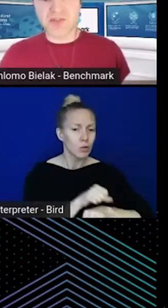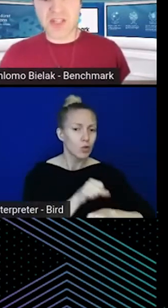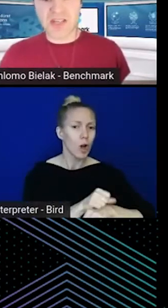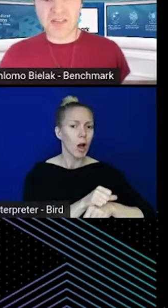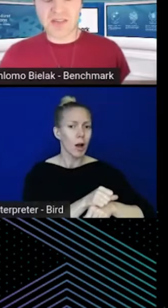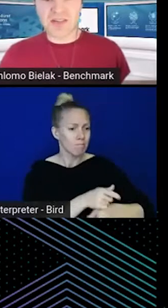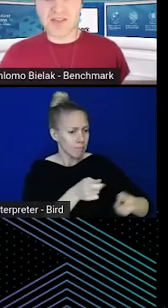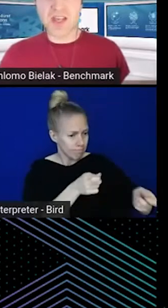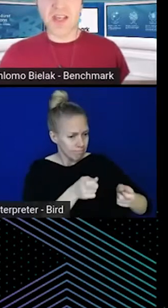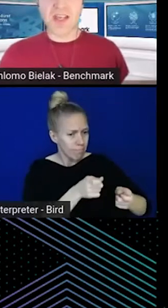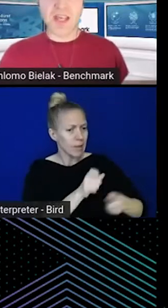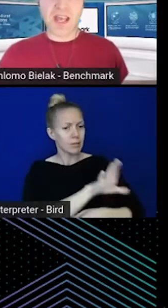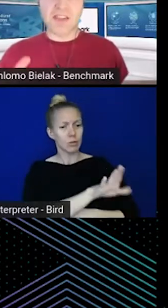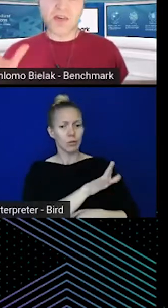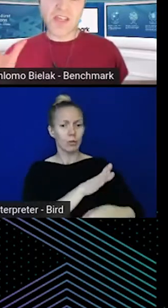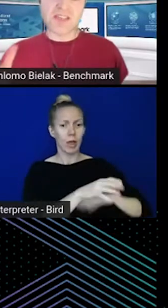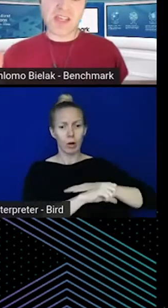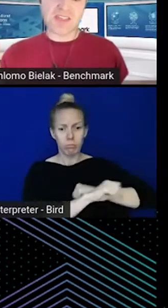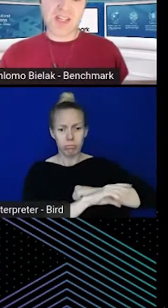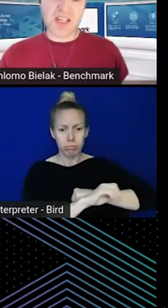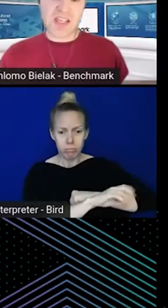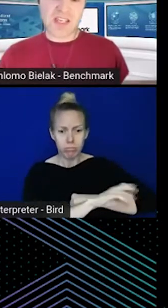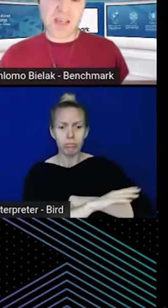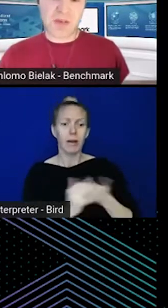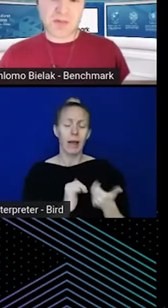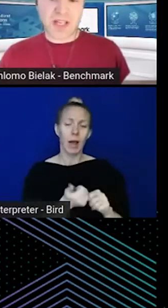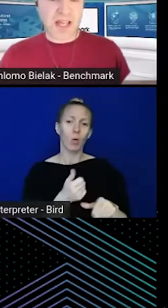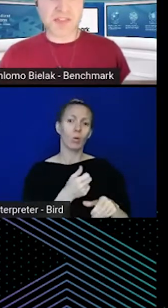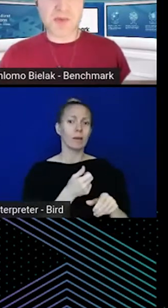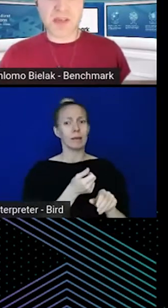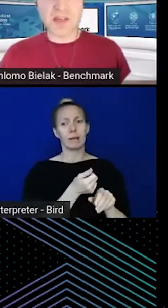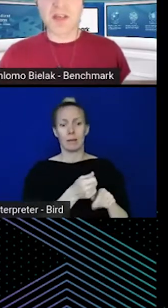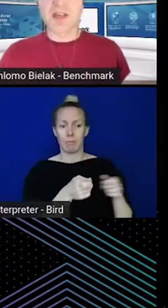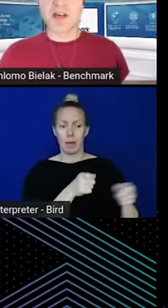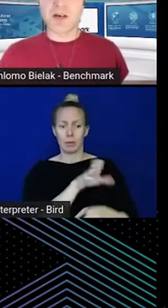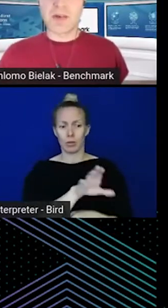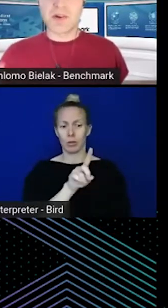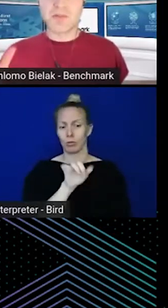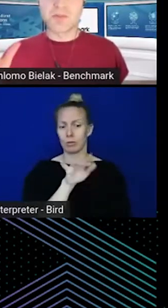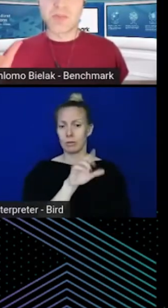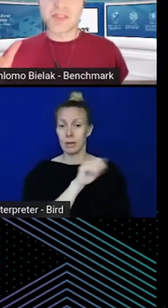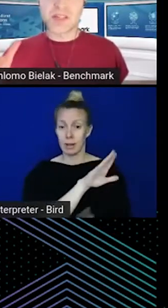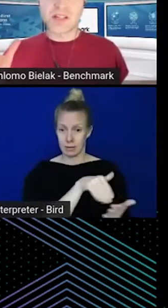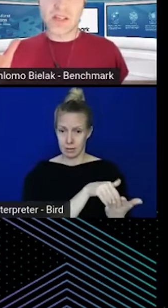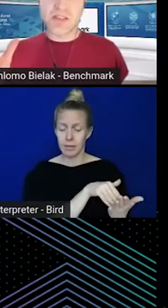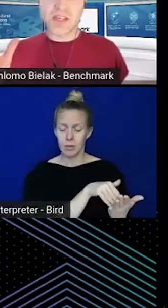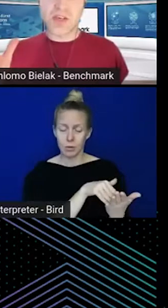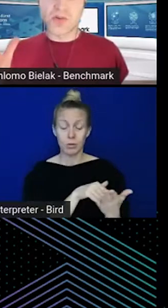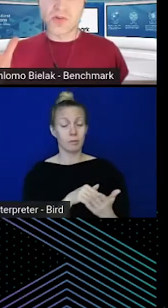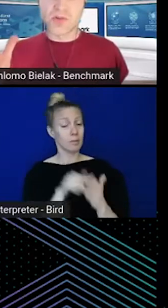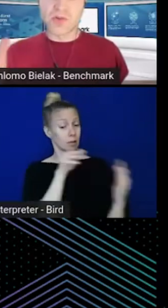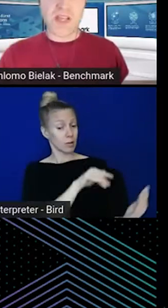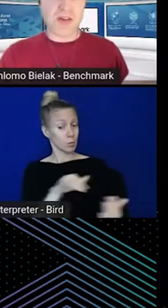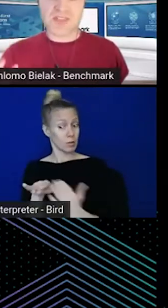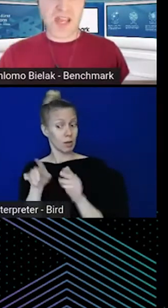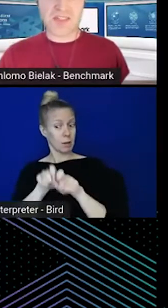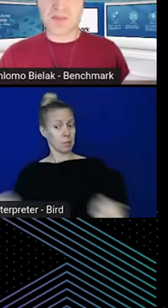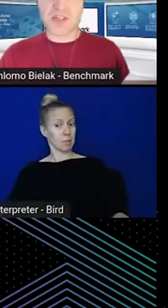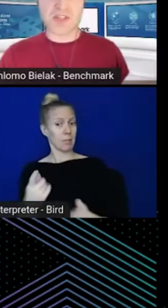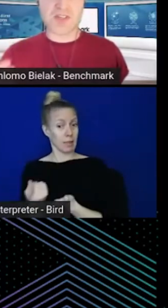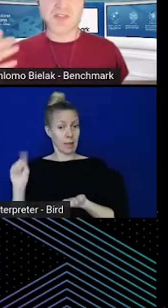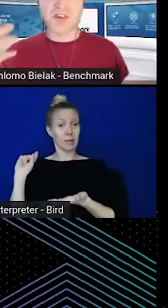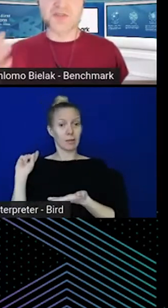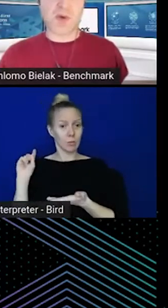manage those data centers. And there is a study that came out last week about basically the greenhouse